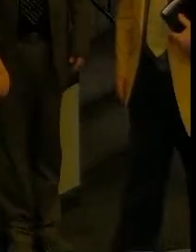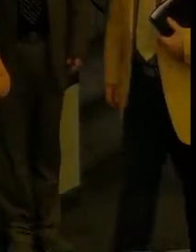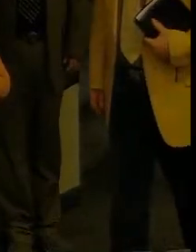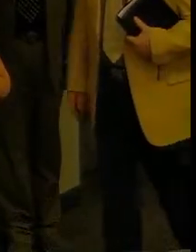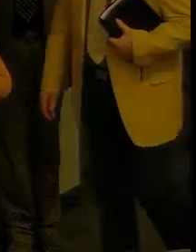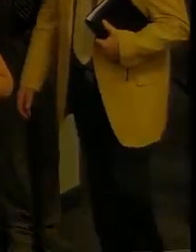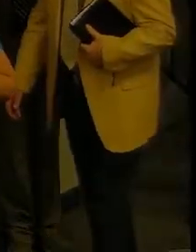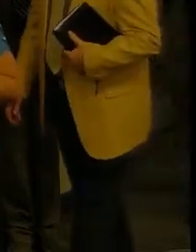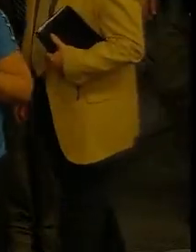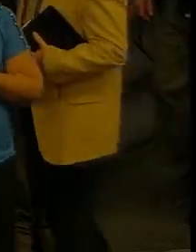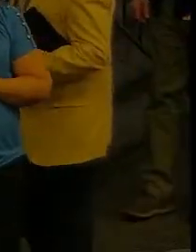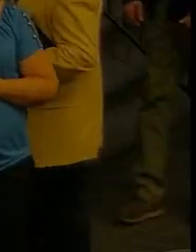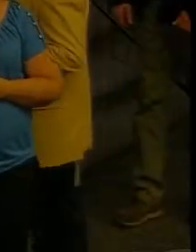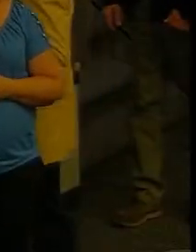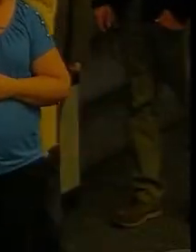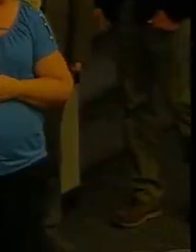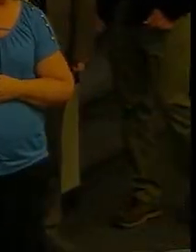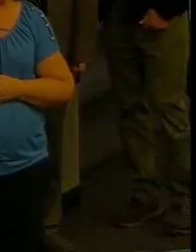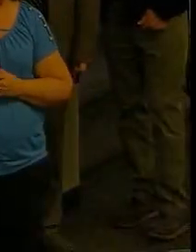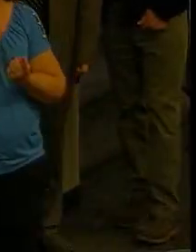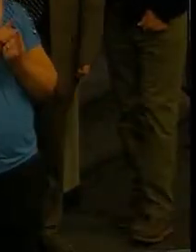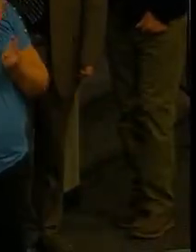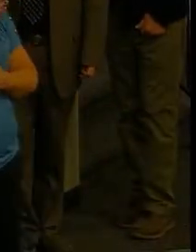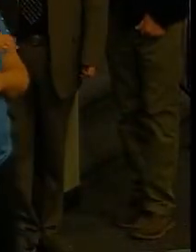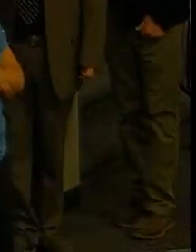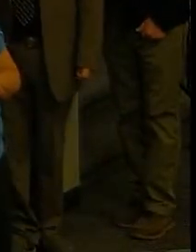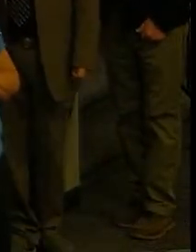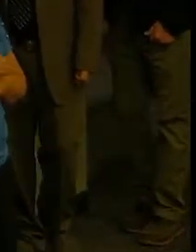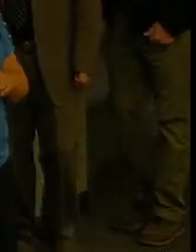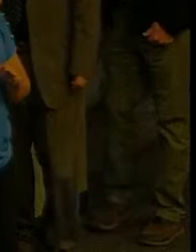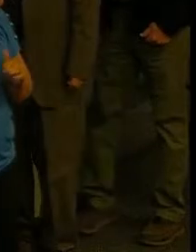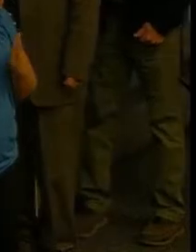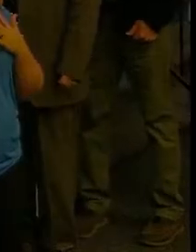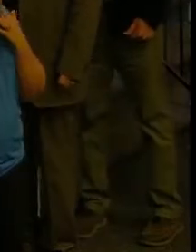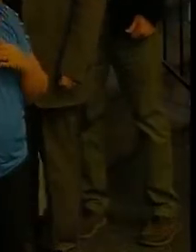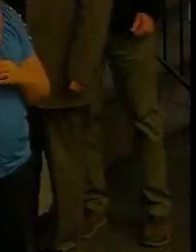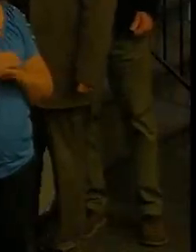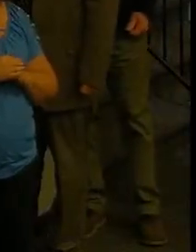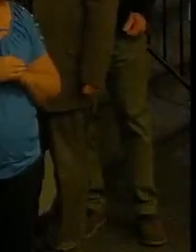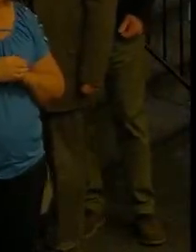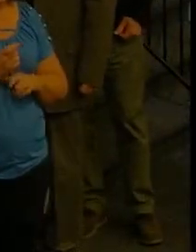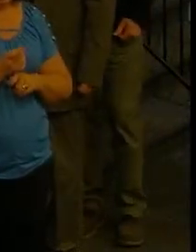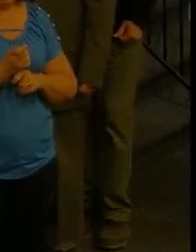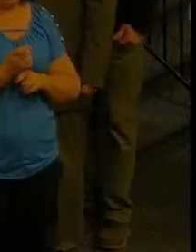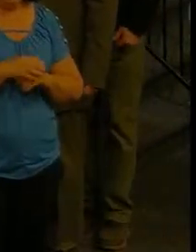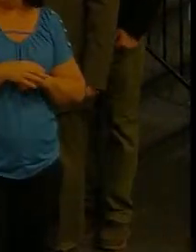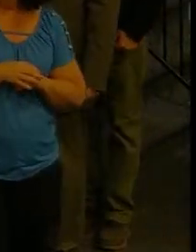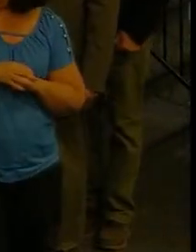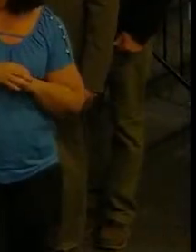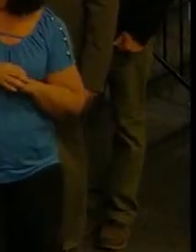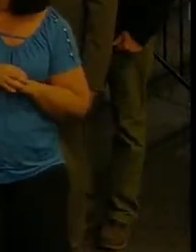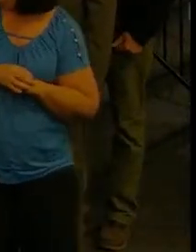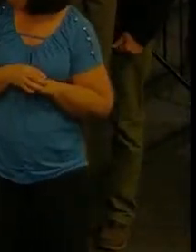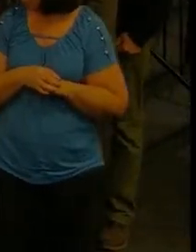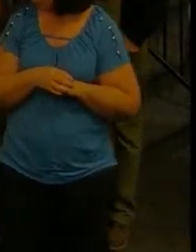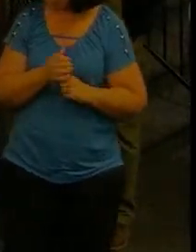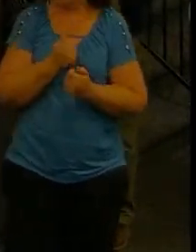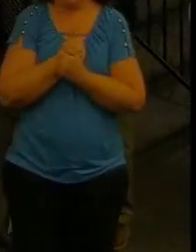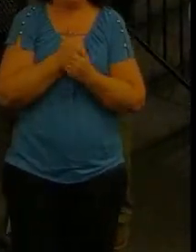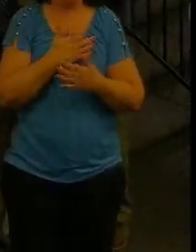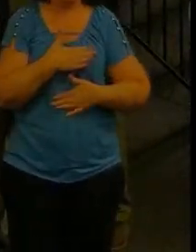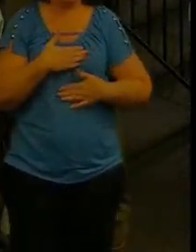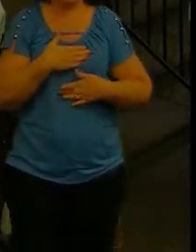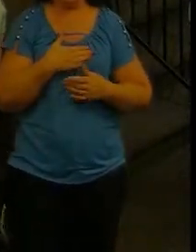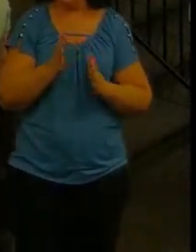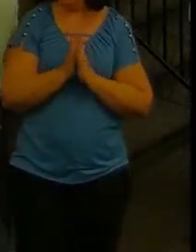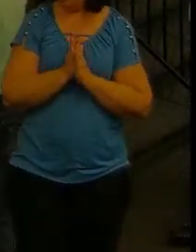Dennis will be looking you up. And I hope I embarrassed you something good this morning. we just want you to know we love you and appreciate you.